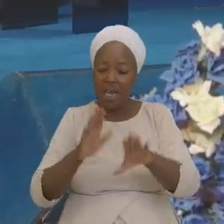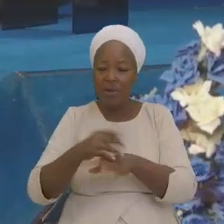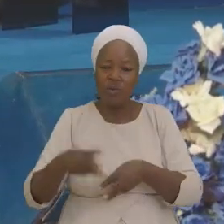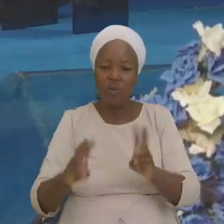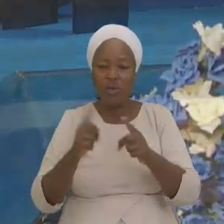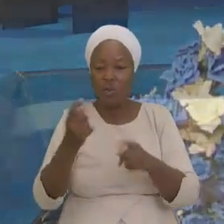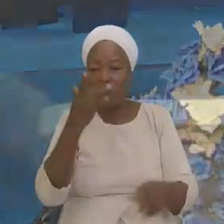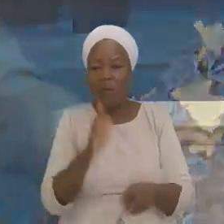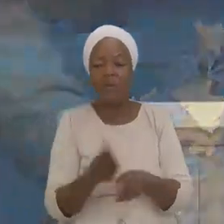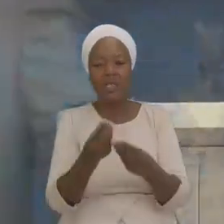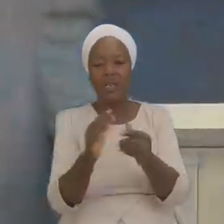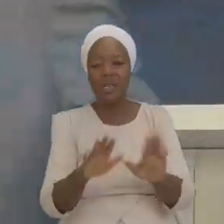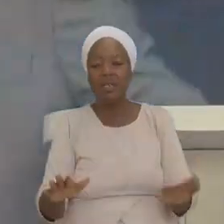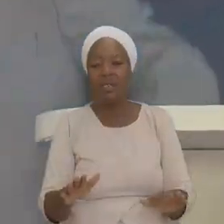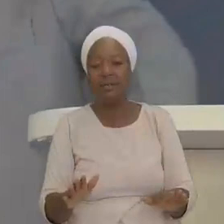promised land.